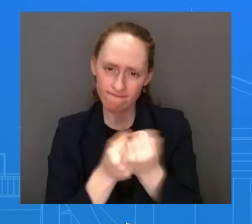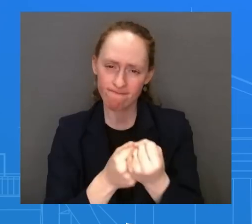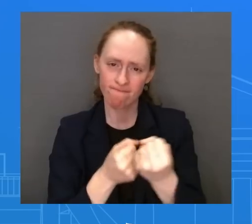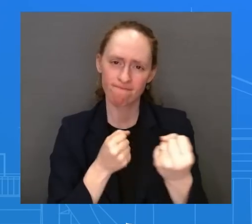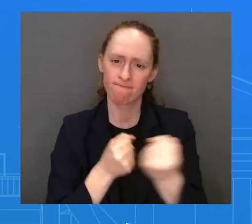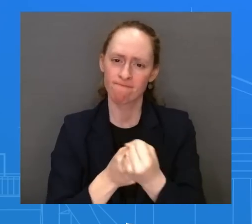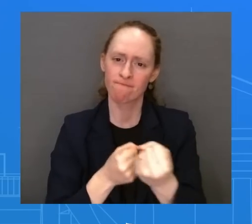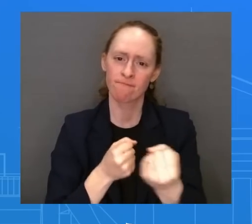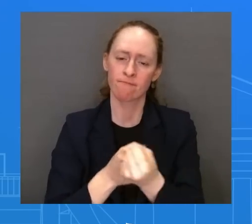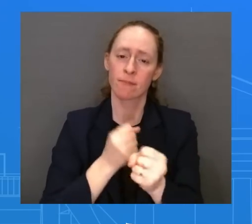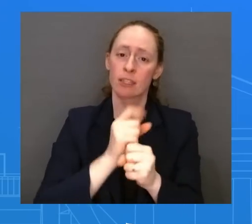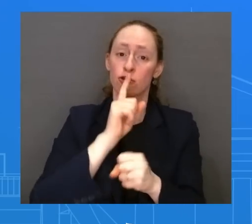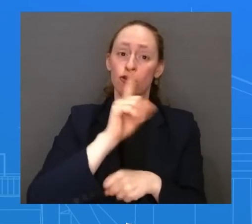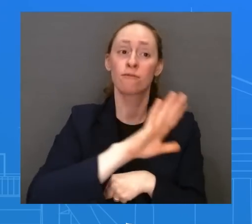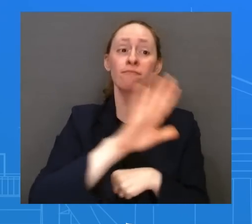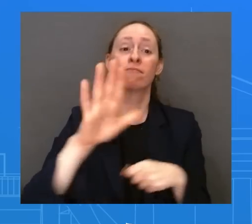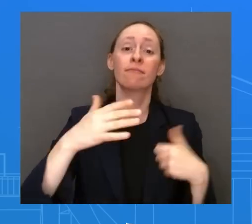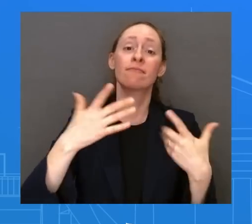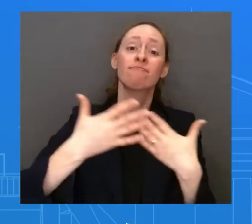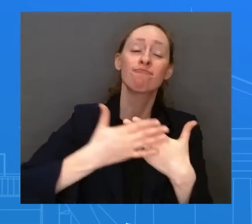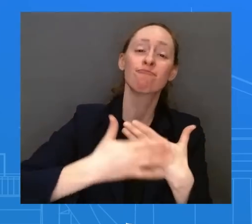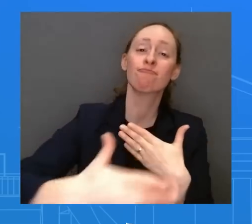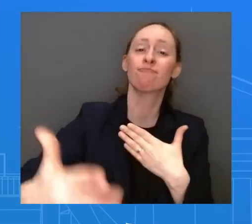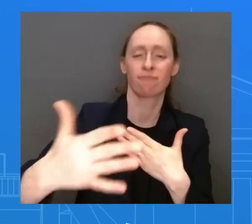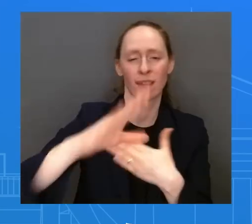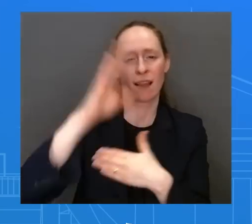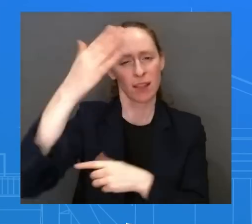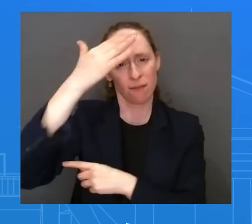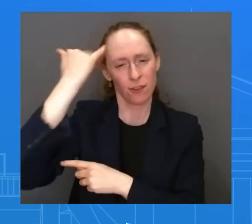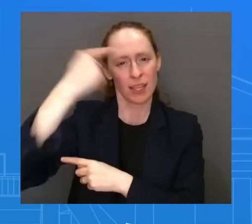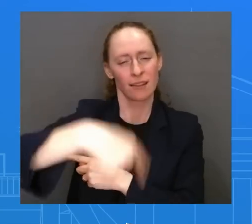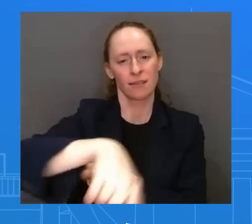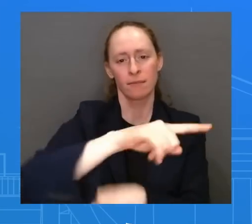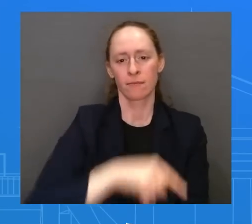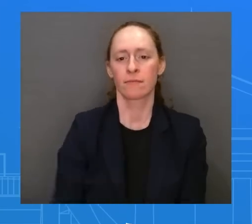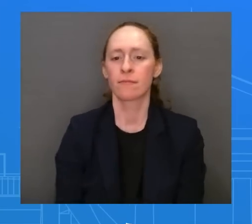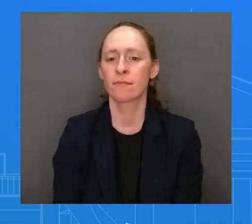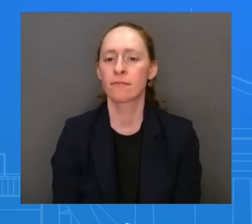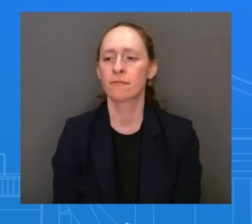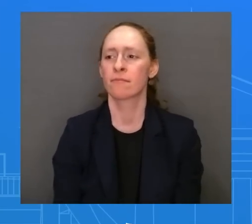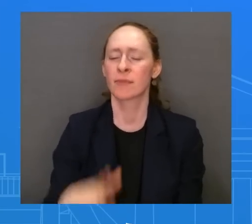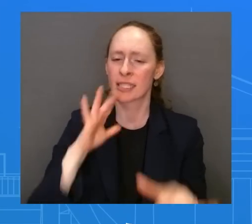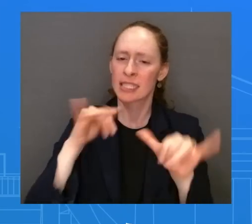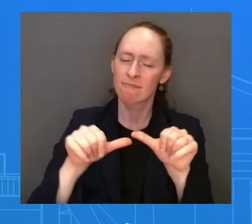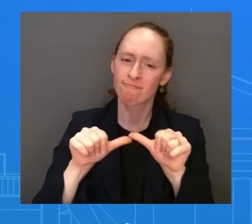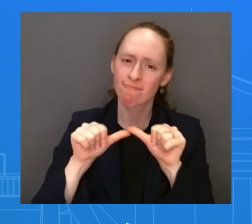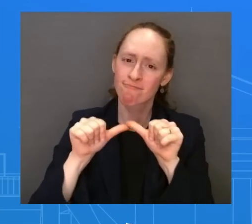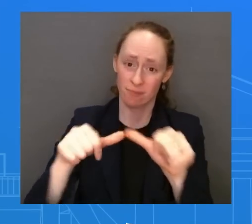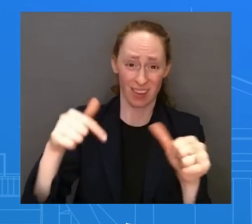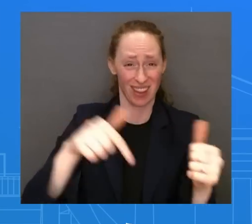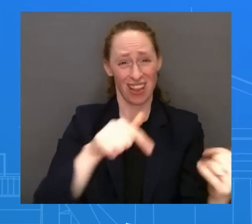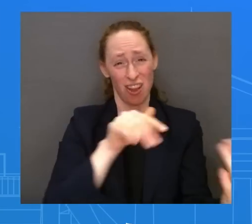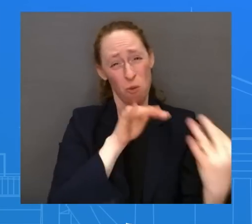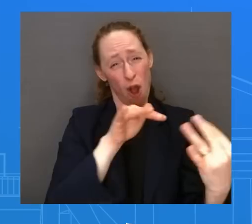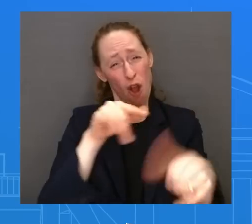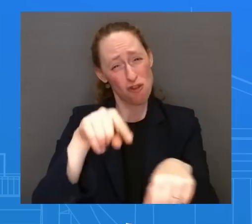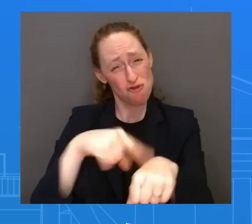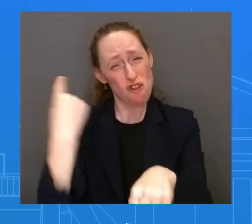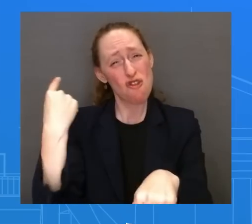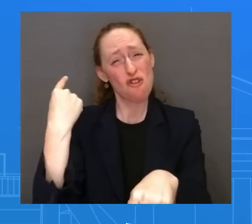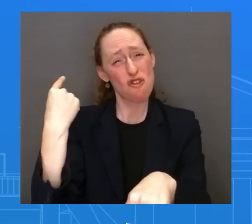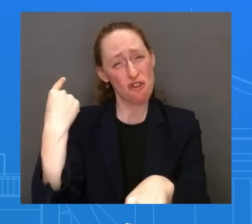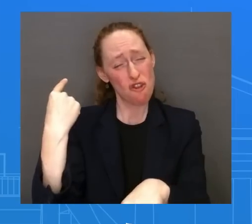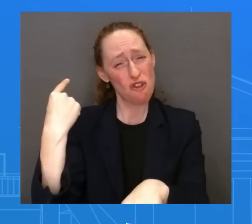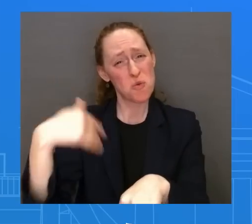longest war that was never going to be an easy thing to do and as the president himself has said it was never going to be low grade or low